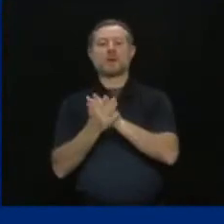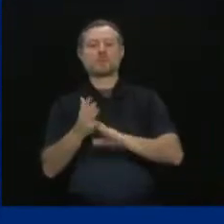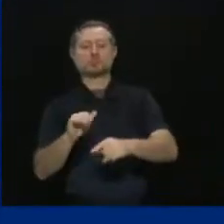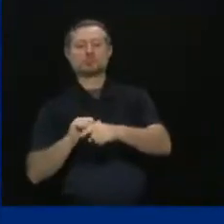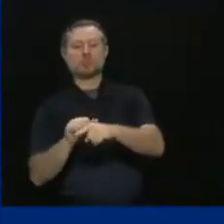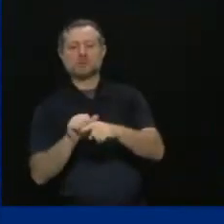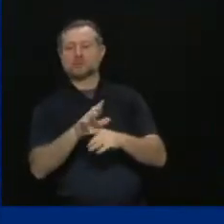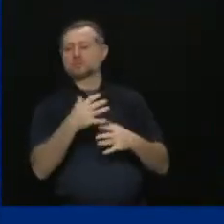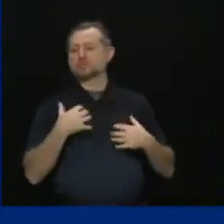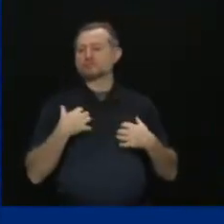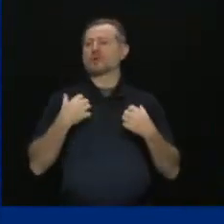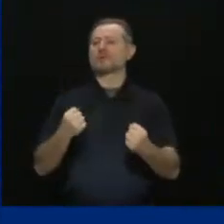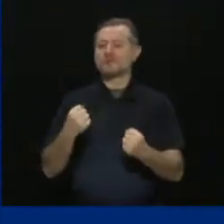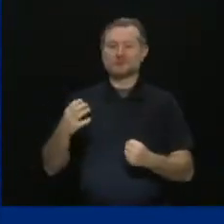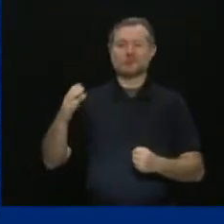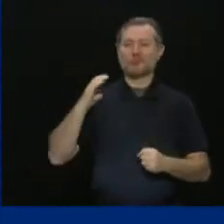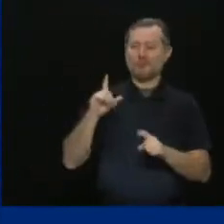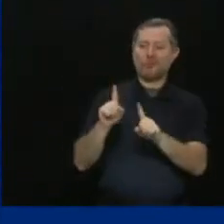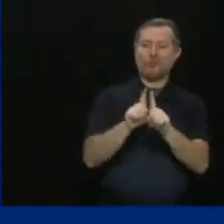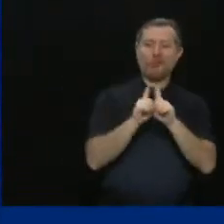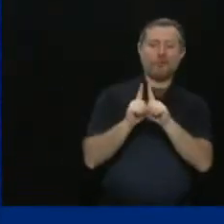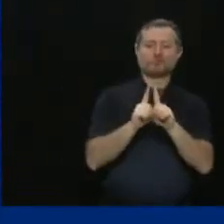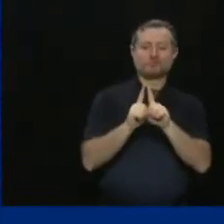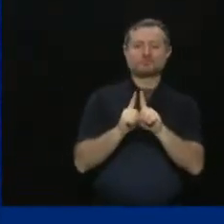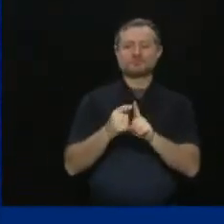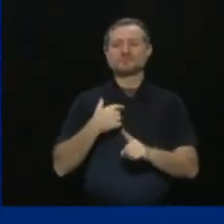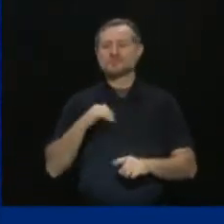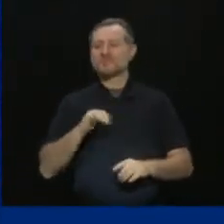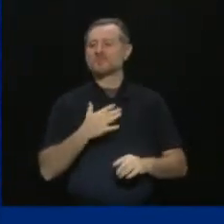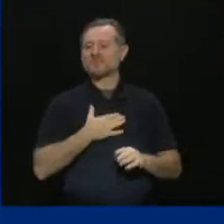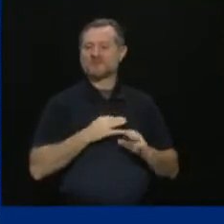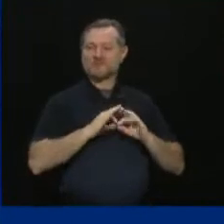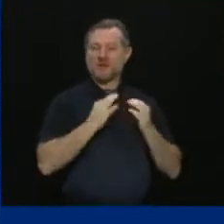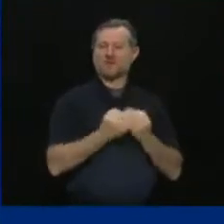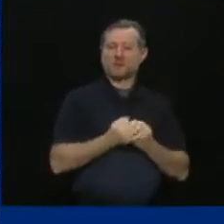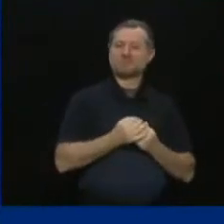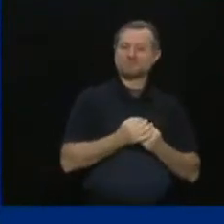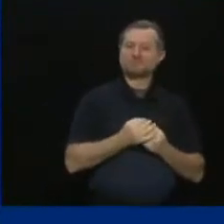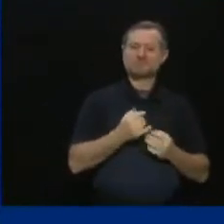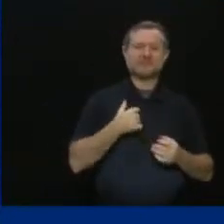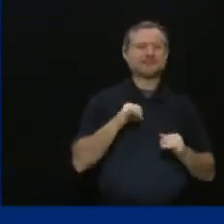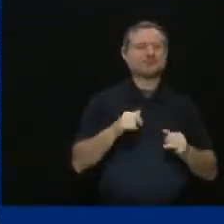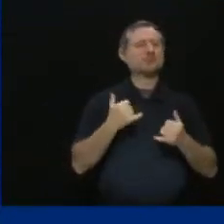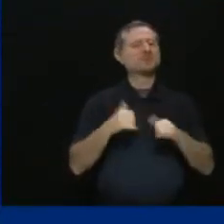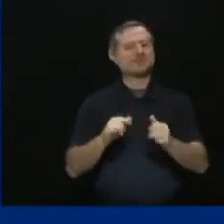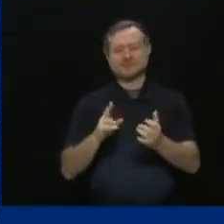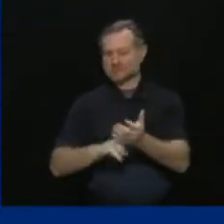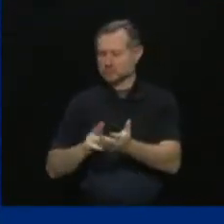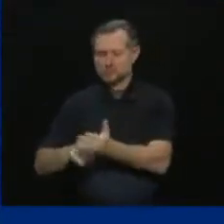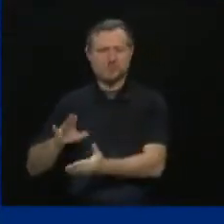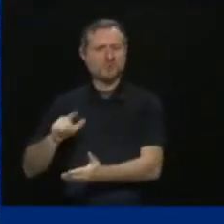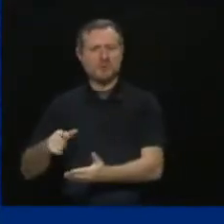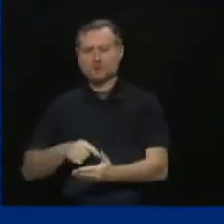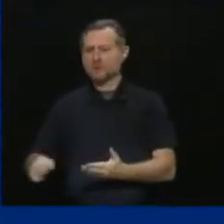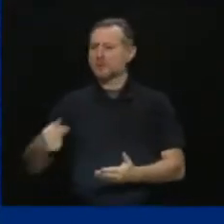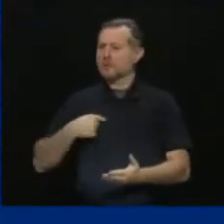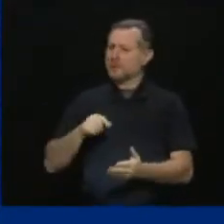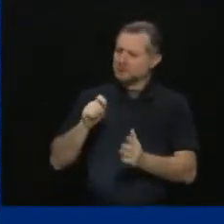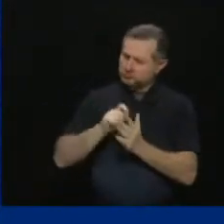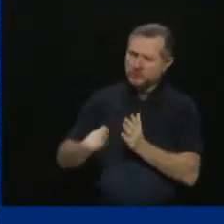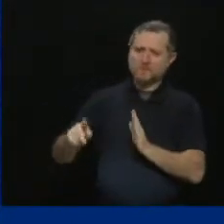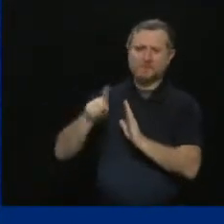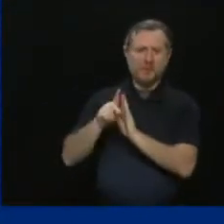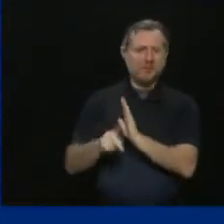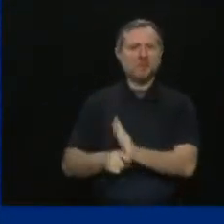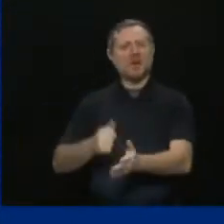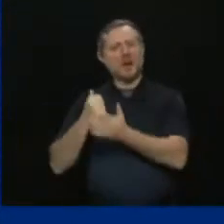I extend my eternal gratitude and let them know we're going to continue signing bills and we'll continue making policies to help lift them out of the abyss